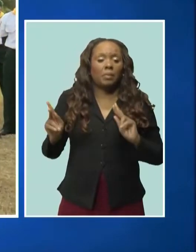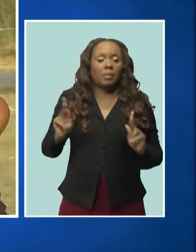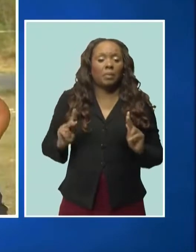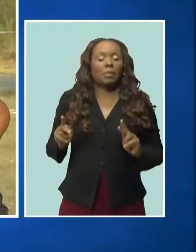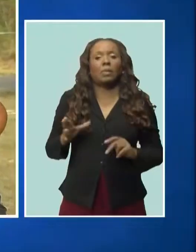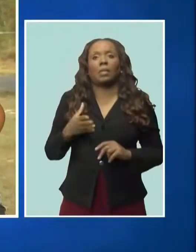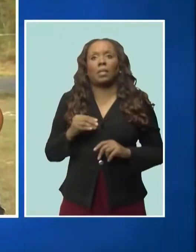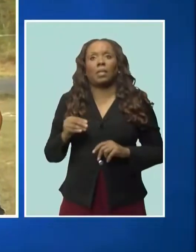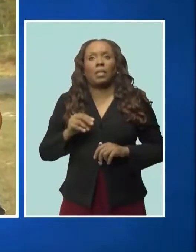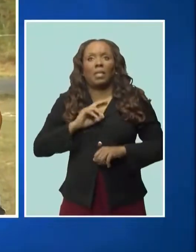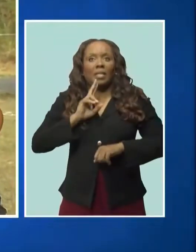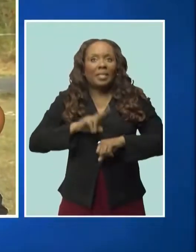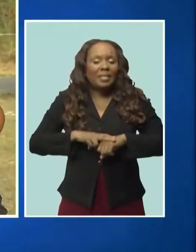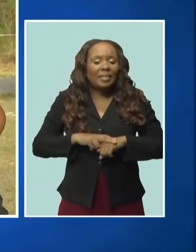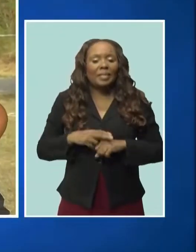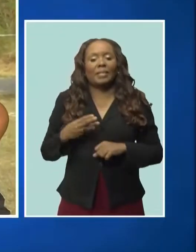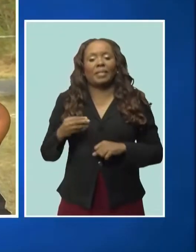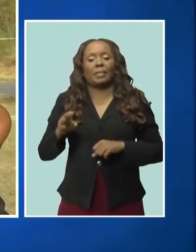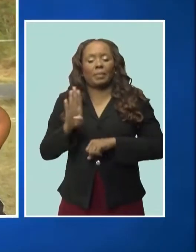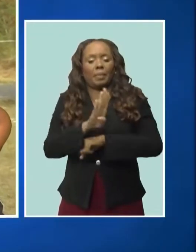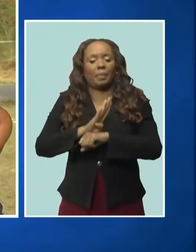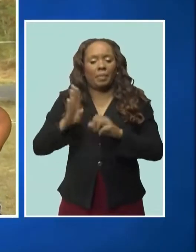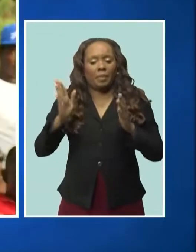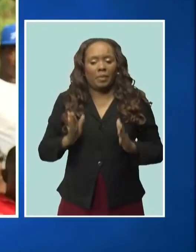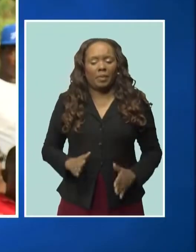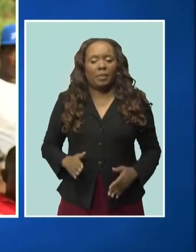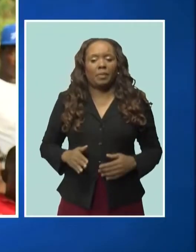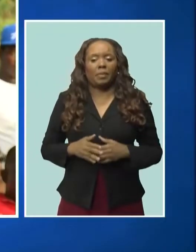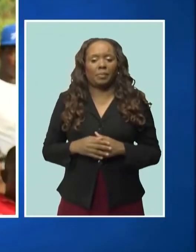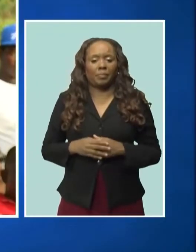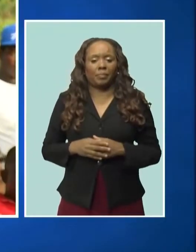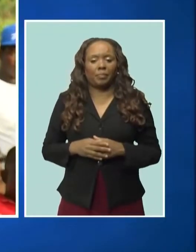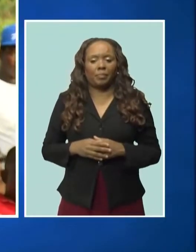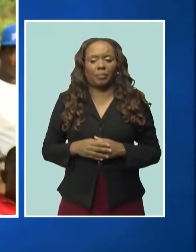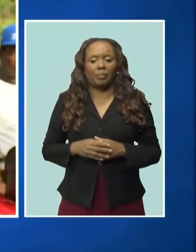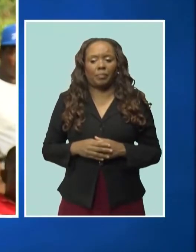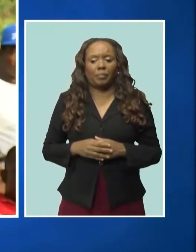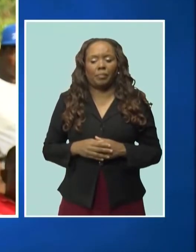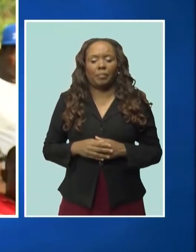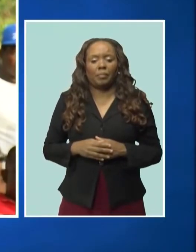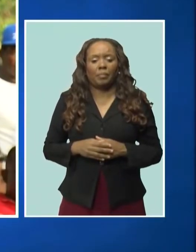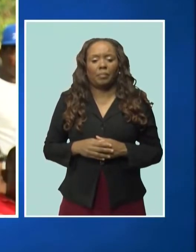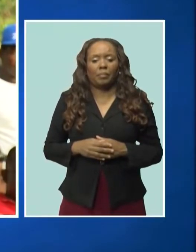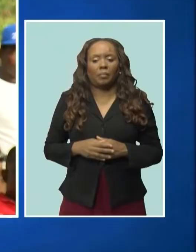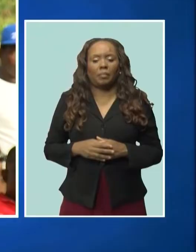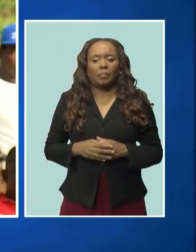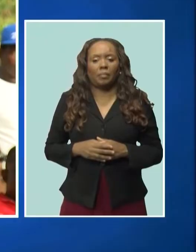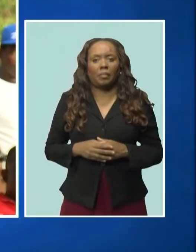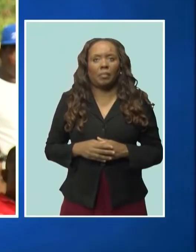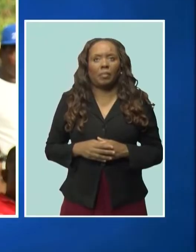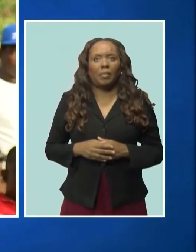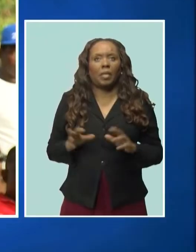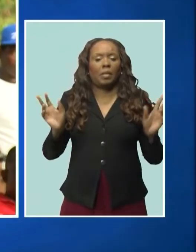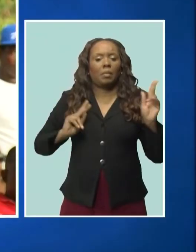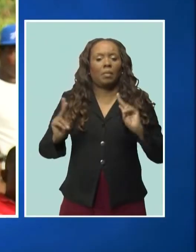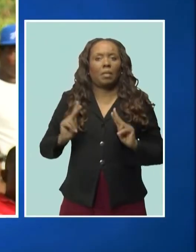nation and people of Barbados. It is no secret that citizens not affiliated with our church show up at